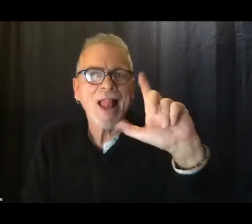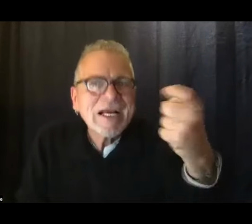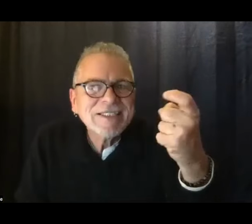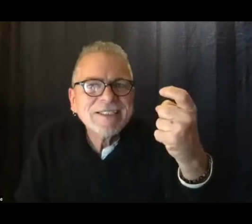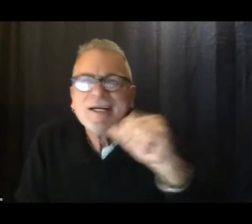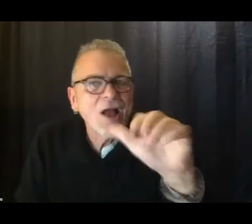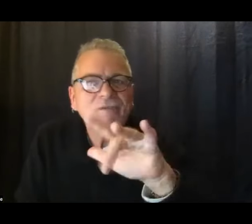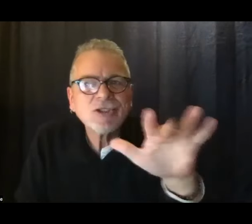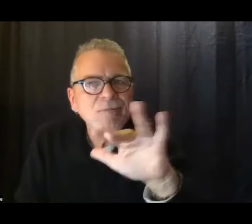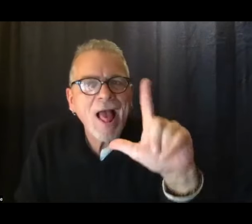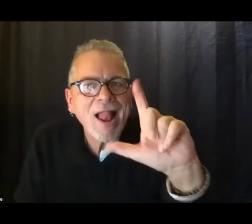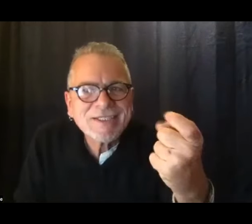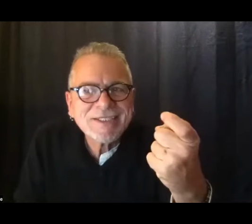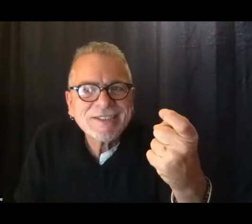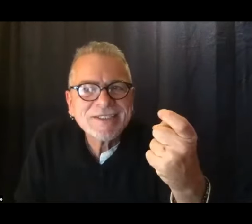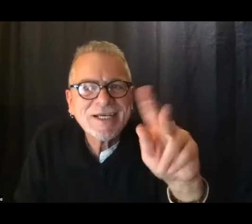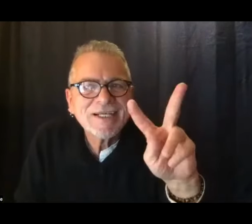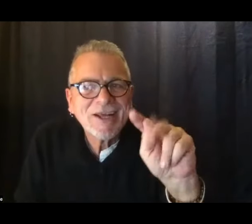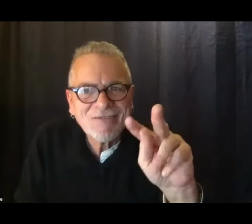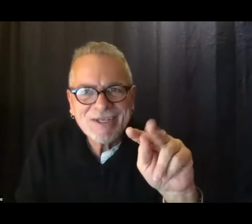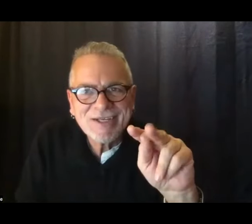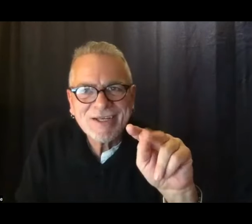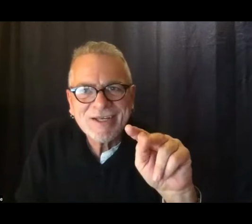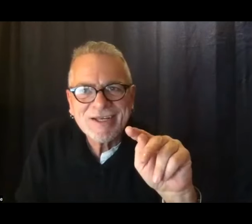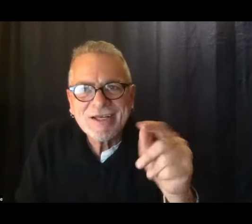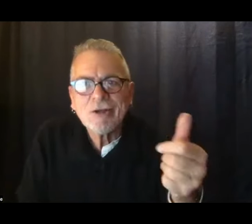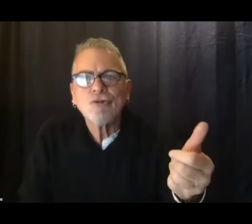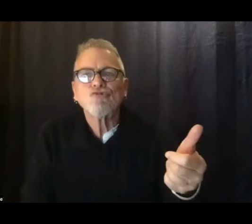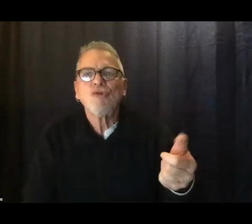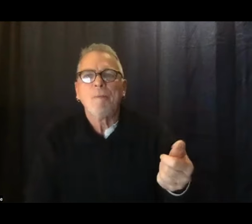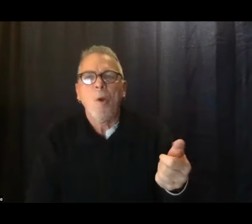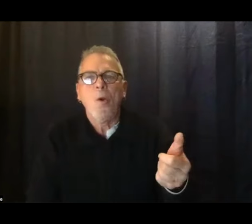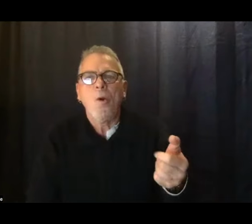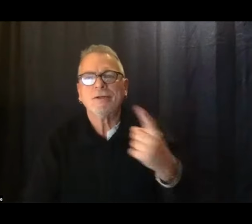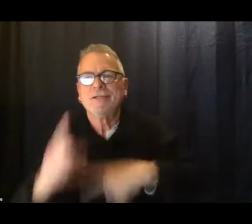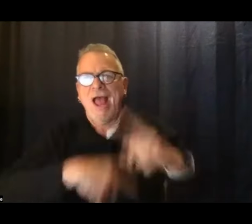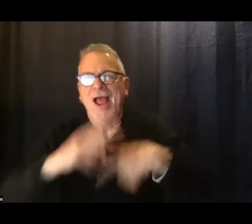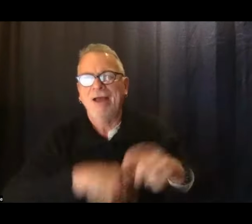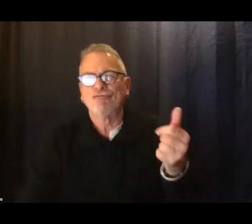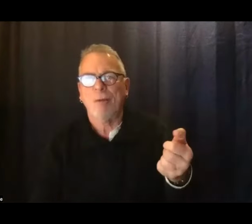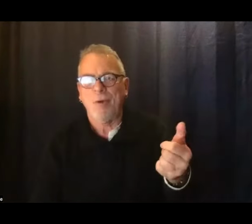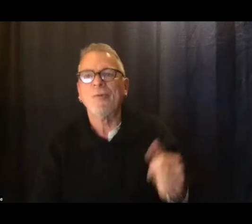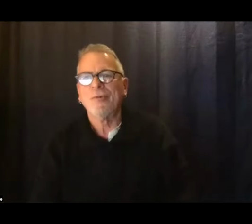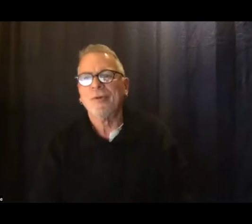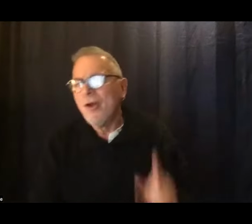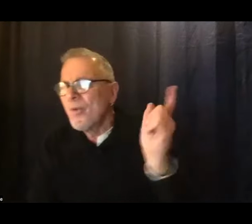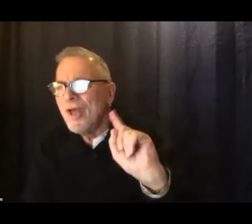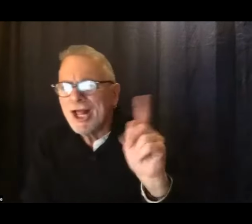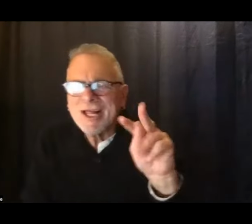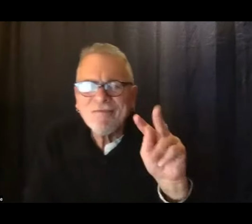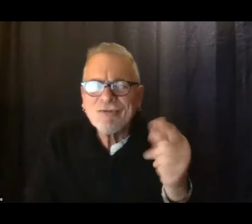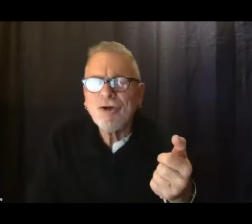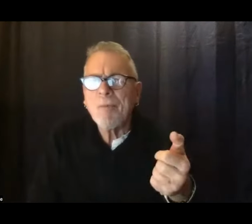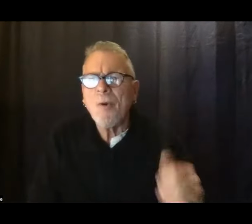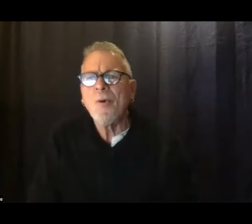sign, right, where the lexicalized TV, television, not TV, the English